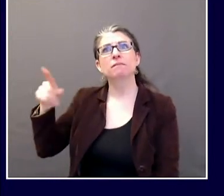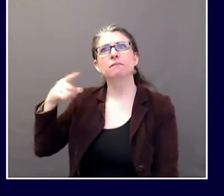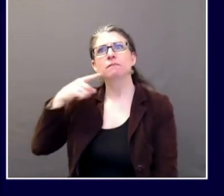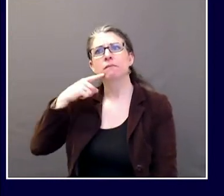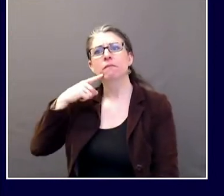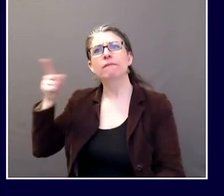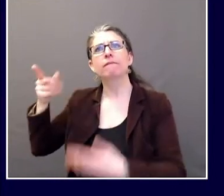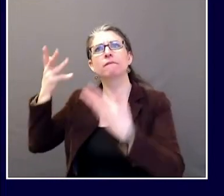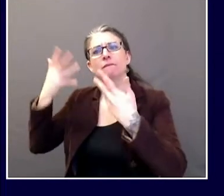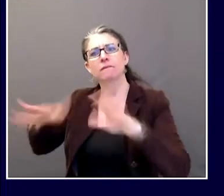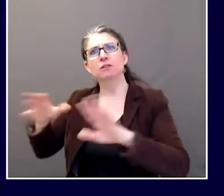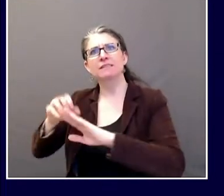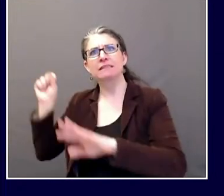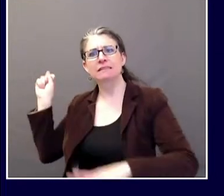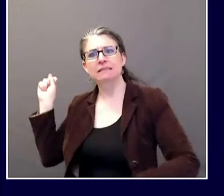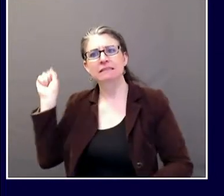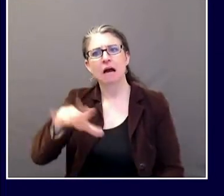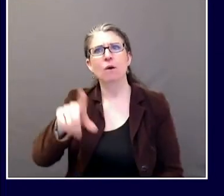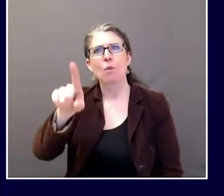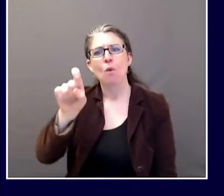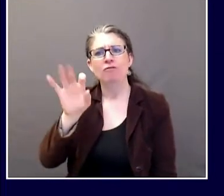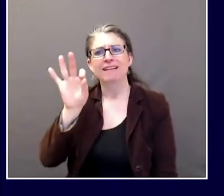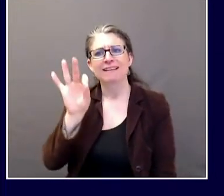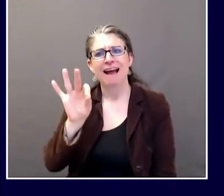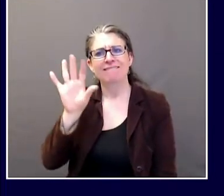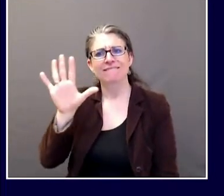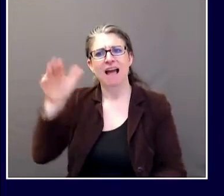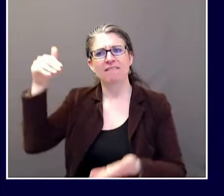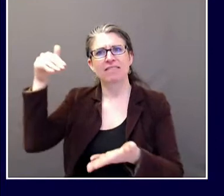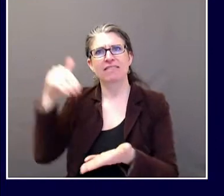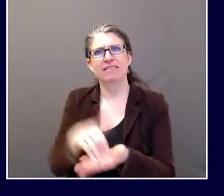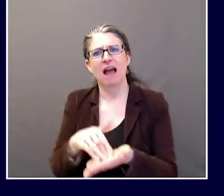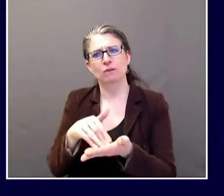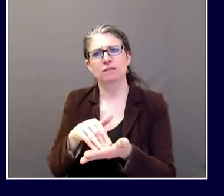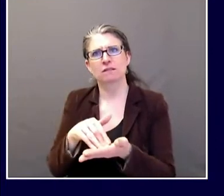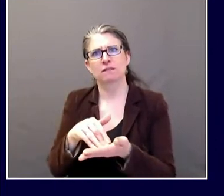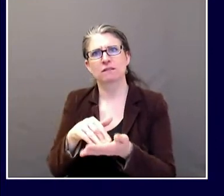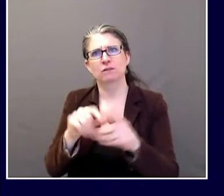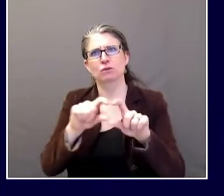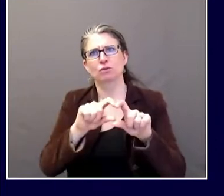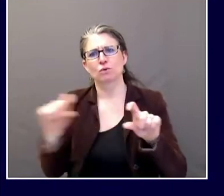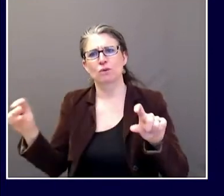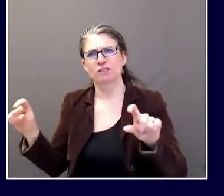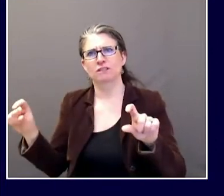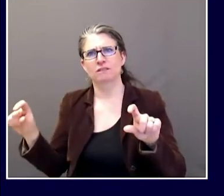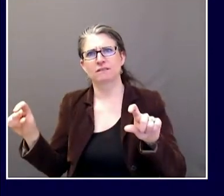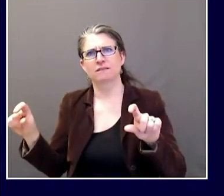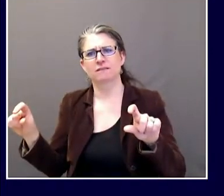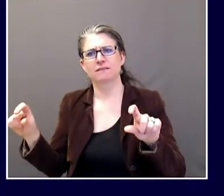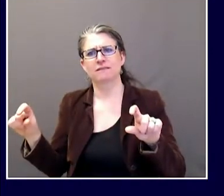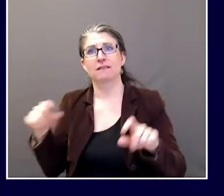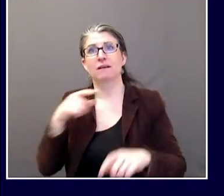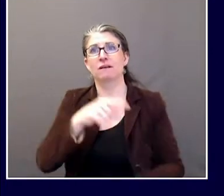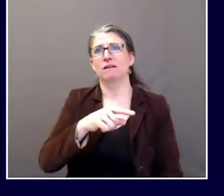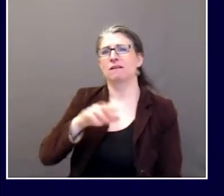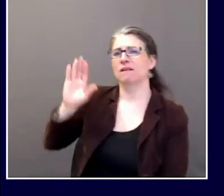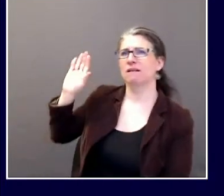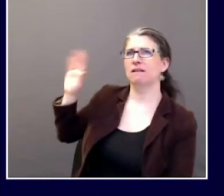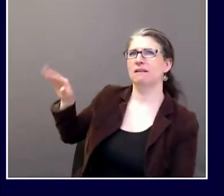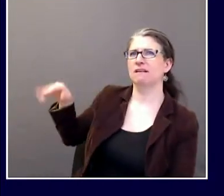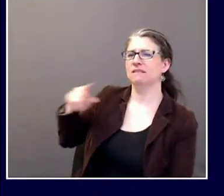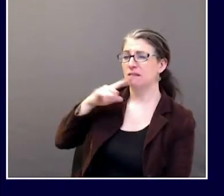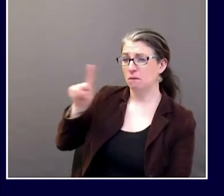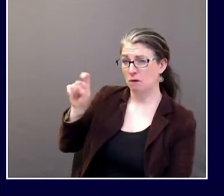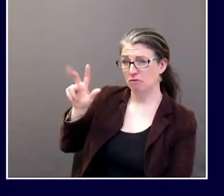doses. And your orders have been around 135,000 doses so far. Yes. Can you explain